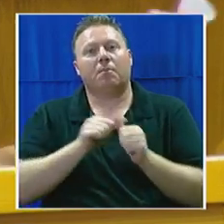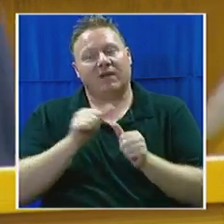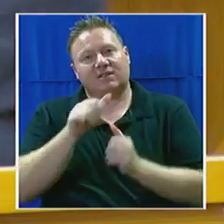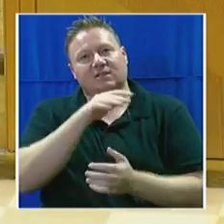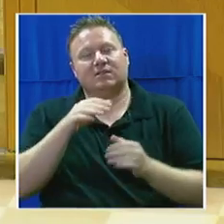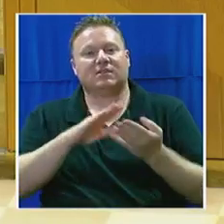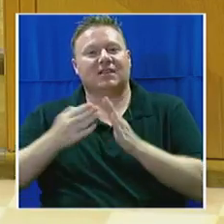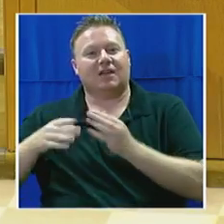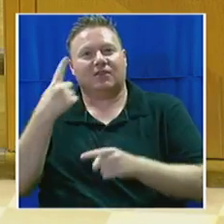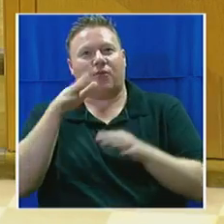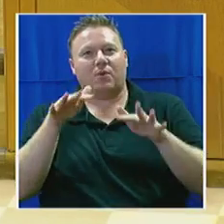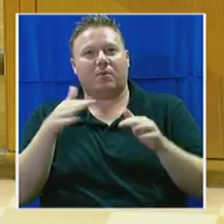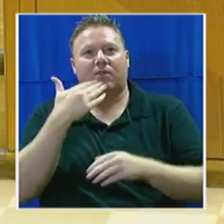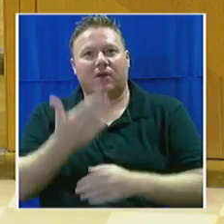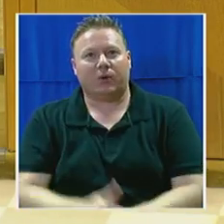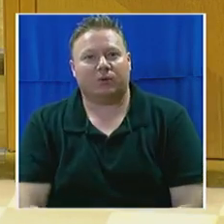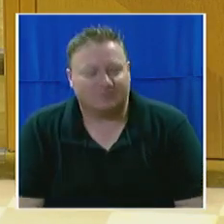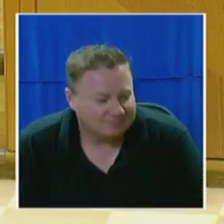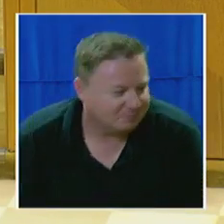much.